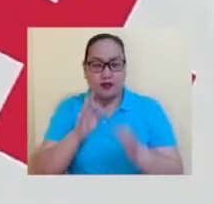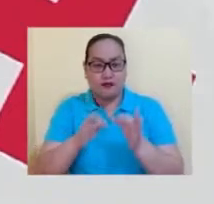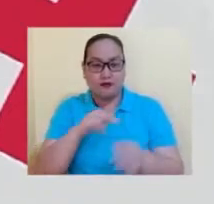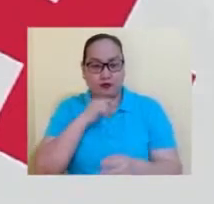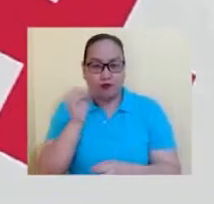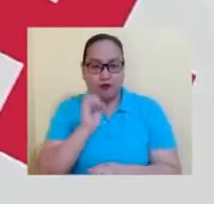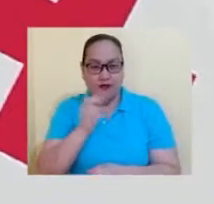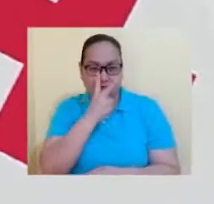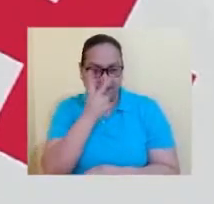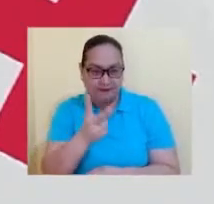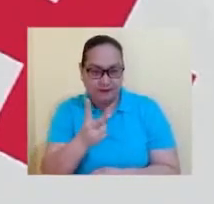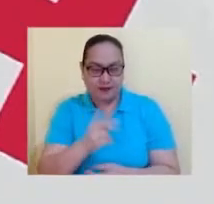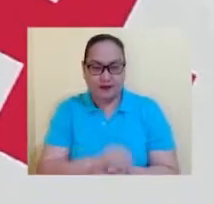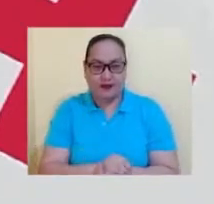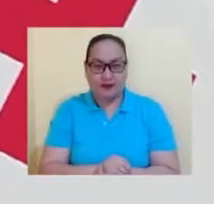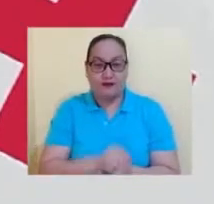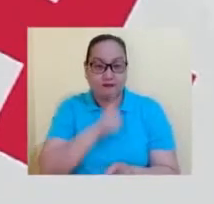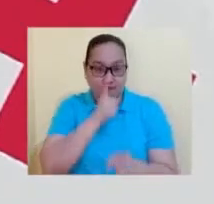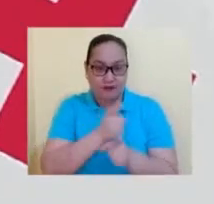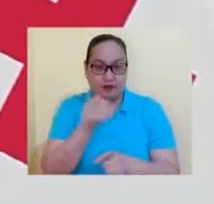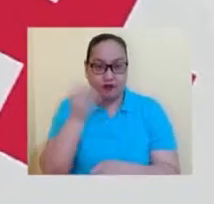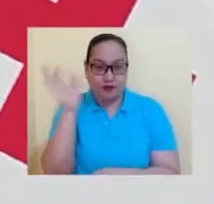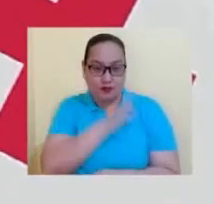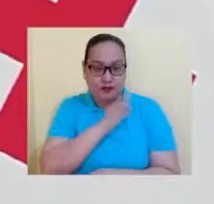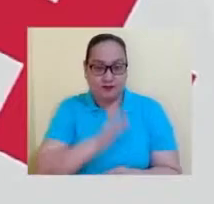fact or a bluff?